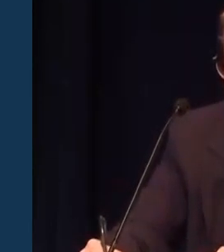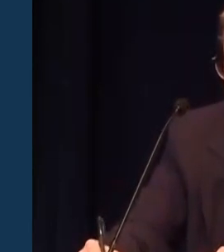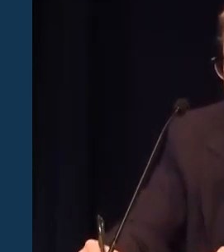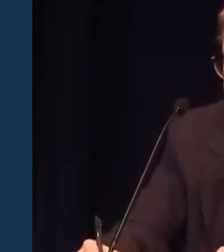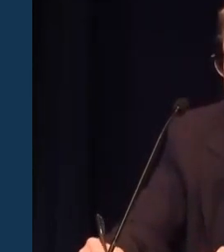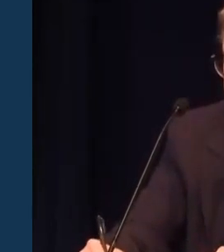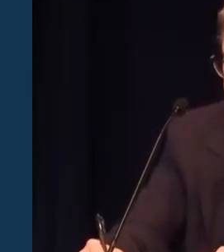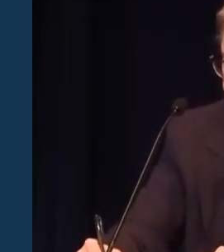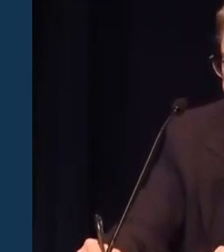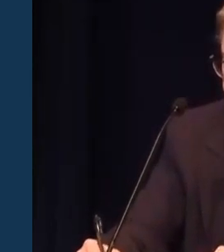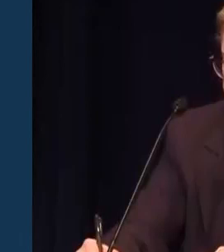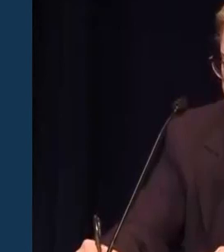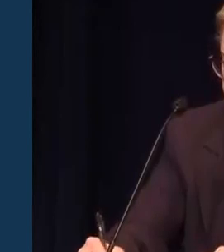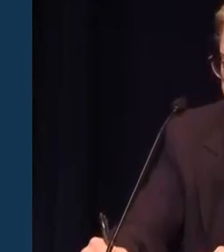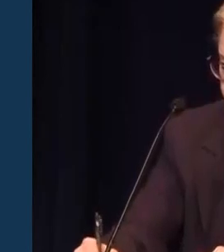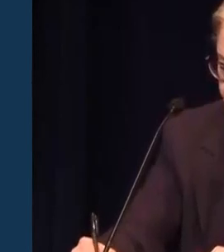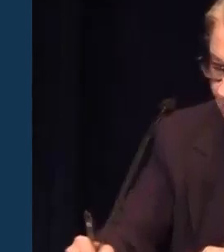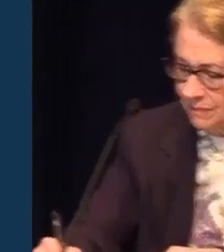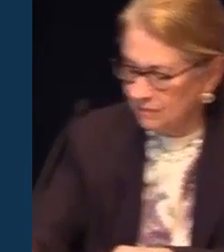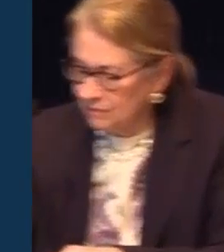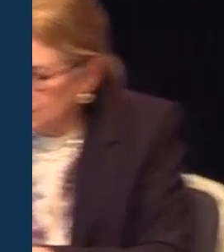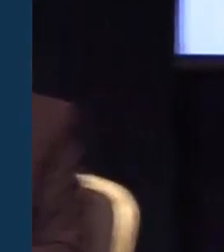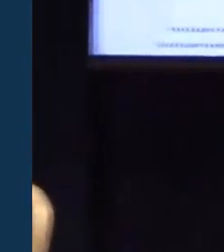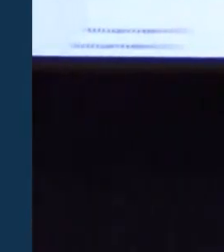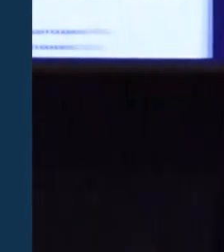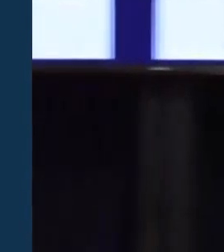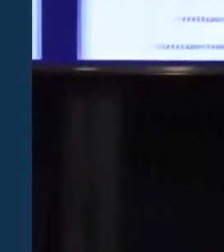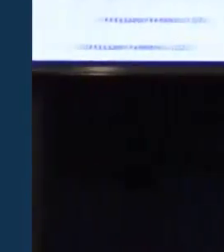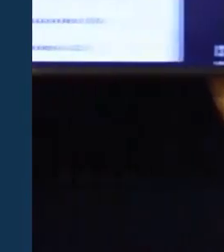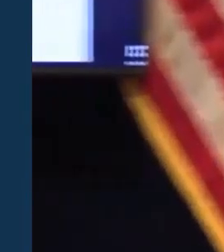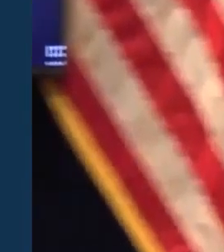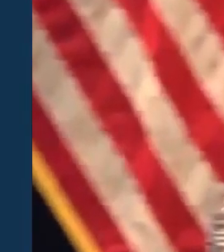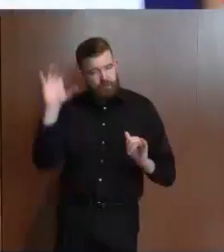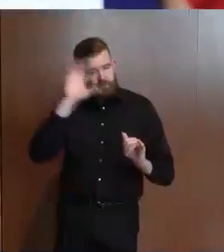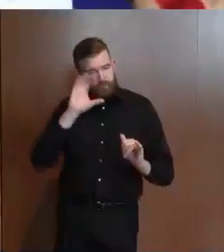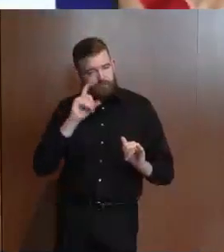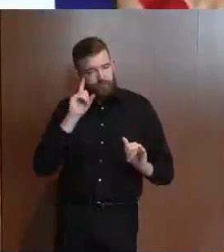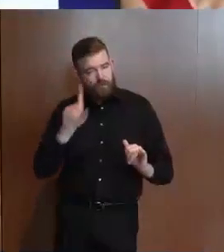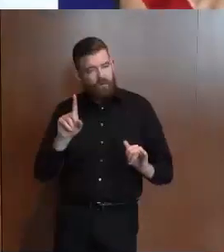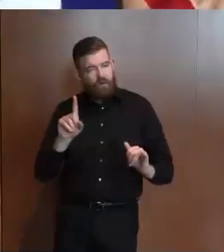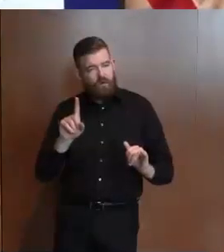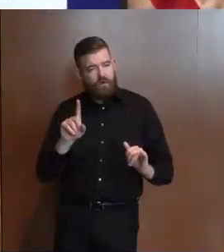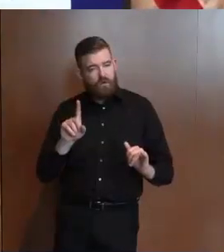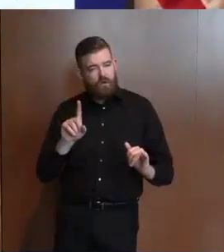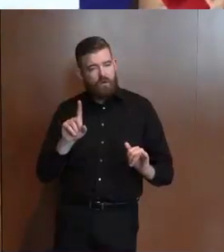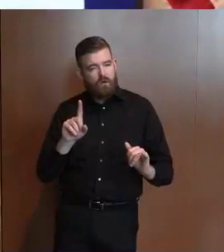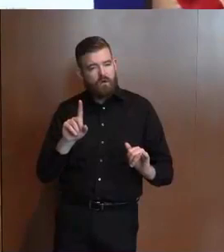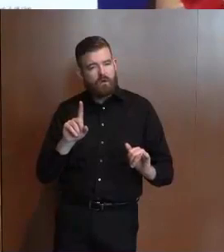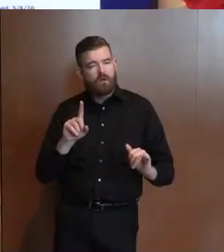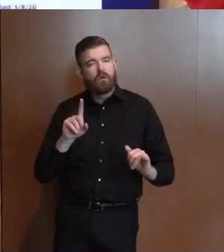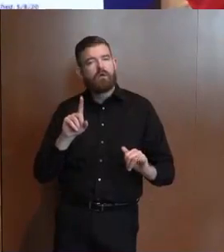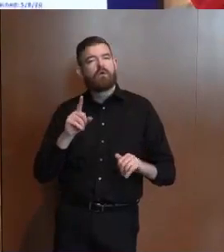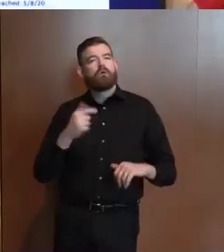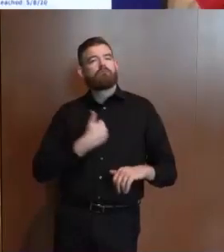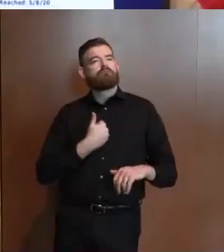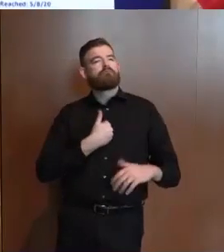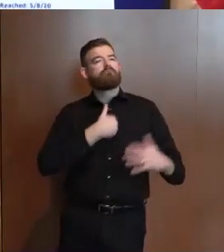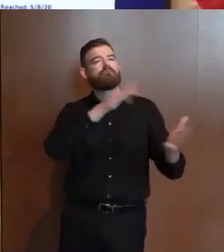point I thought that you said the state was trying to acquire ventilators by themselves. And still, I mean, can we answer